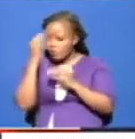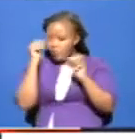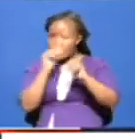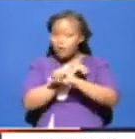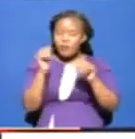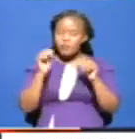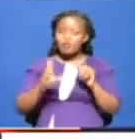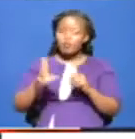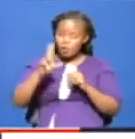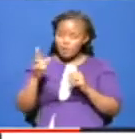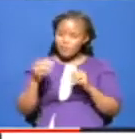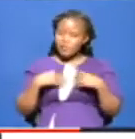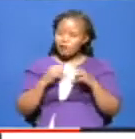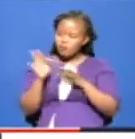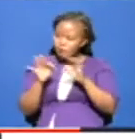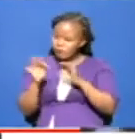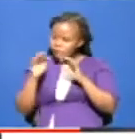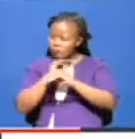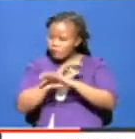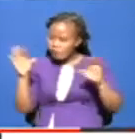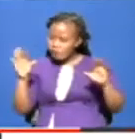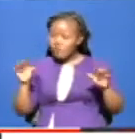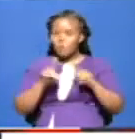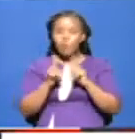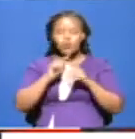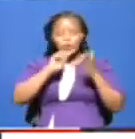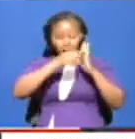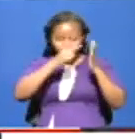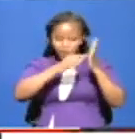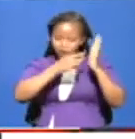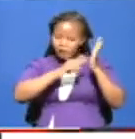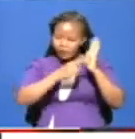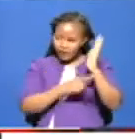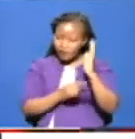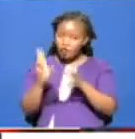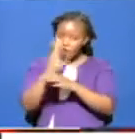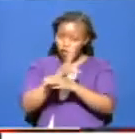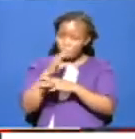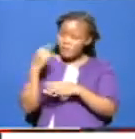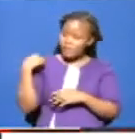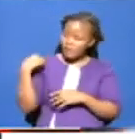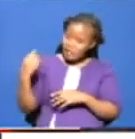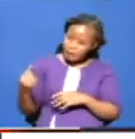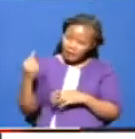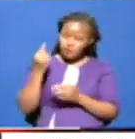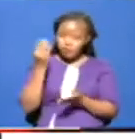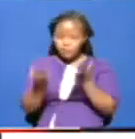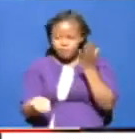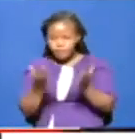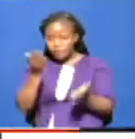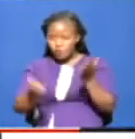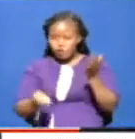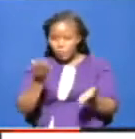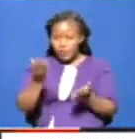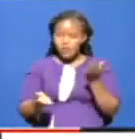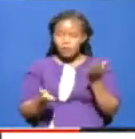6. Number two, the president has been able to highlight in numericals. He has given us numbers to compare. In terms of